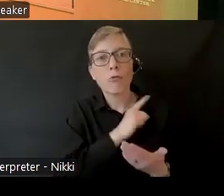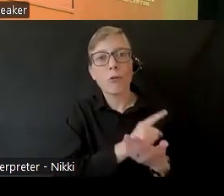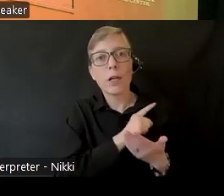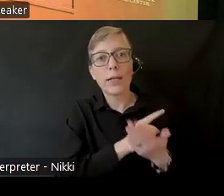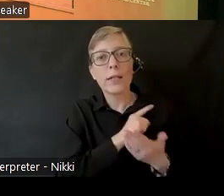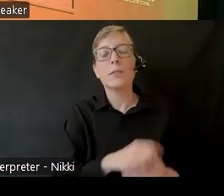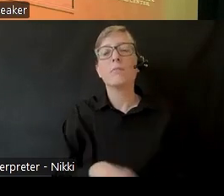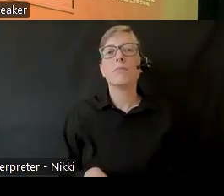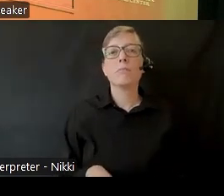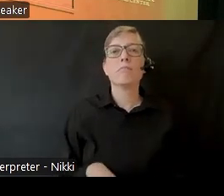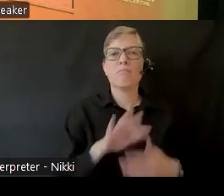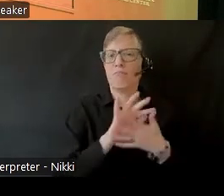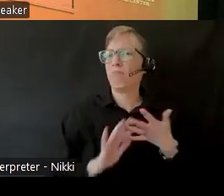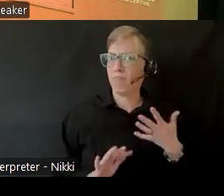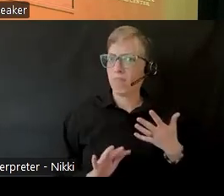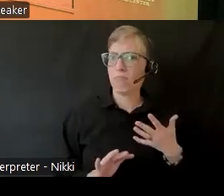meaningful.